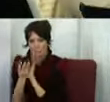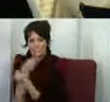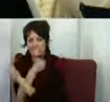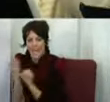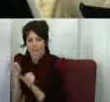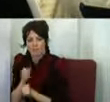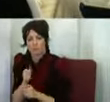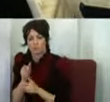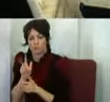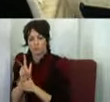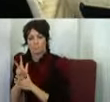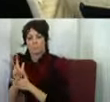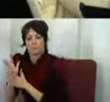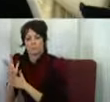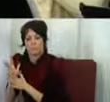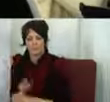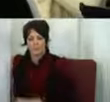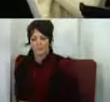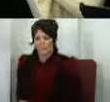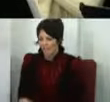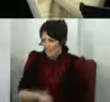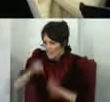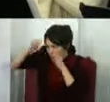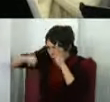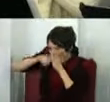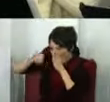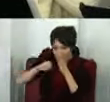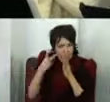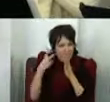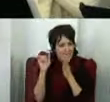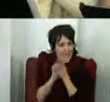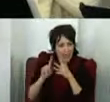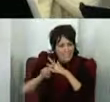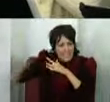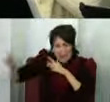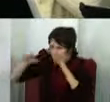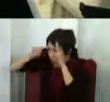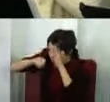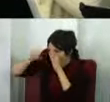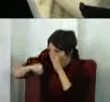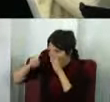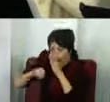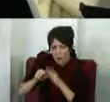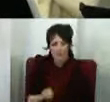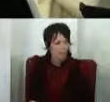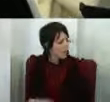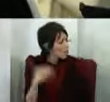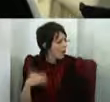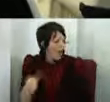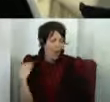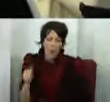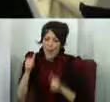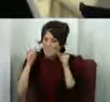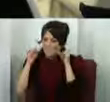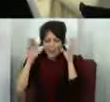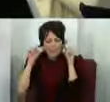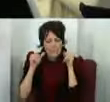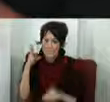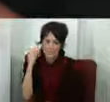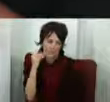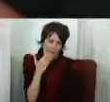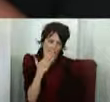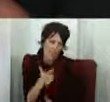press ate it up. Tatiana, well, we couldn't be more blown away by what you've done for us today. We can't thank